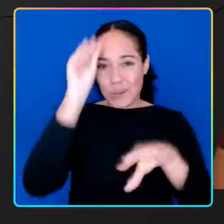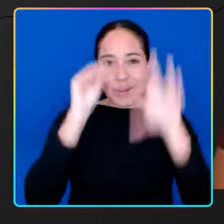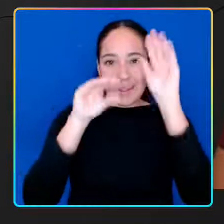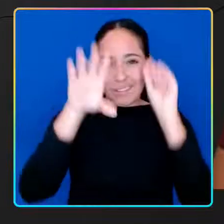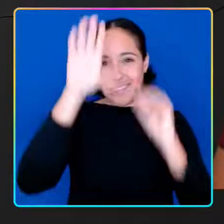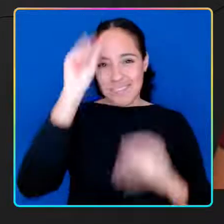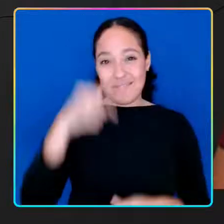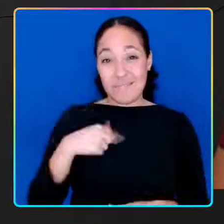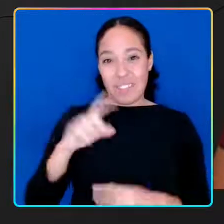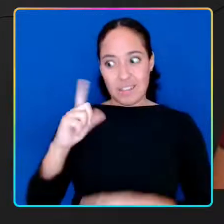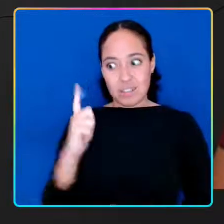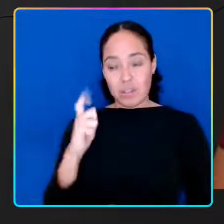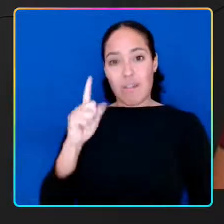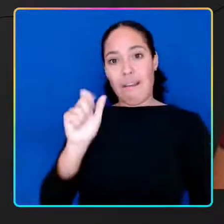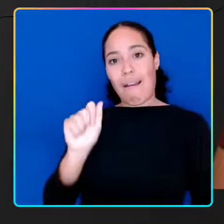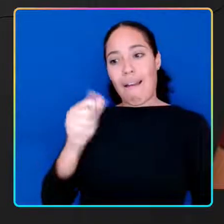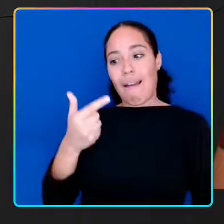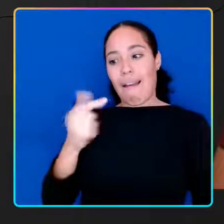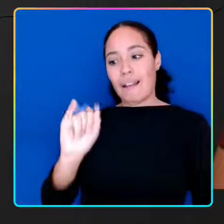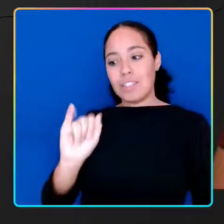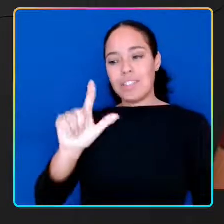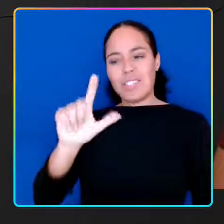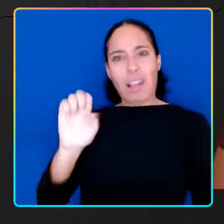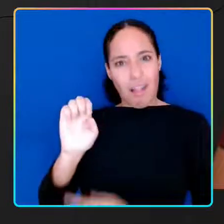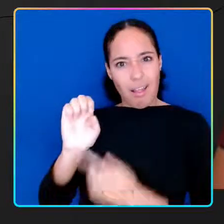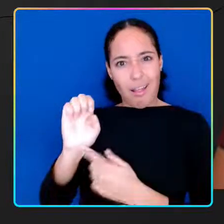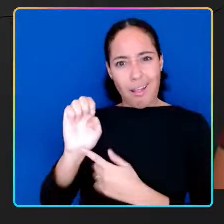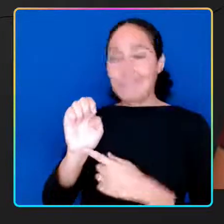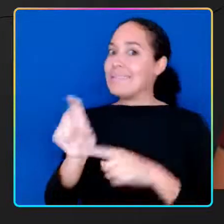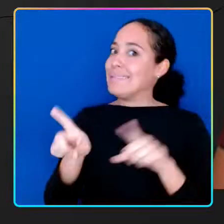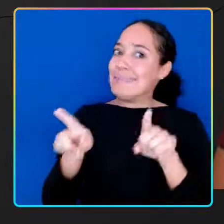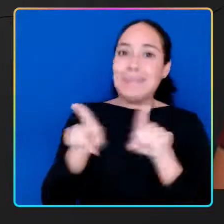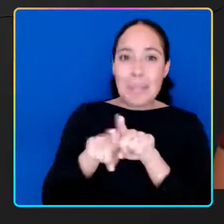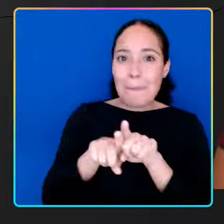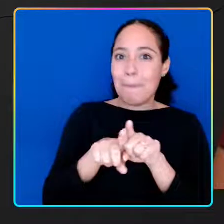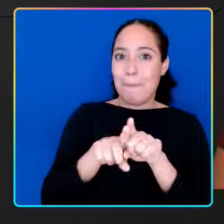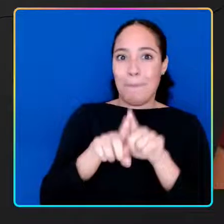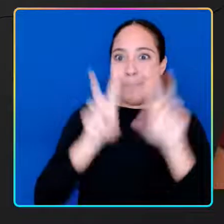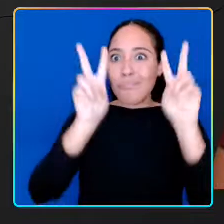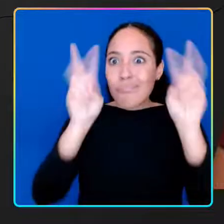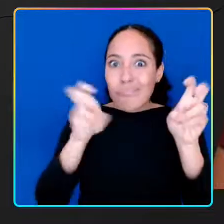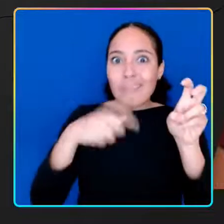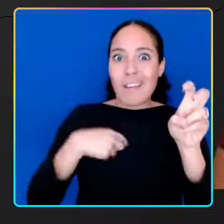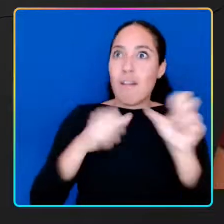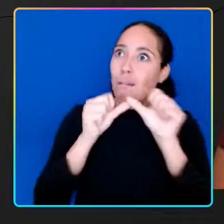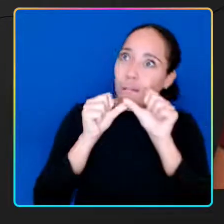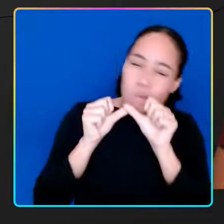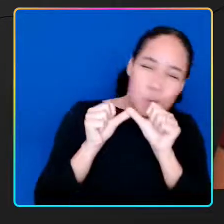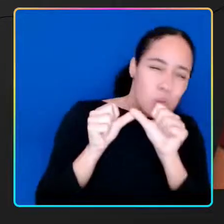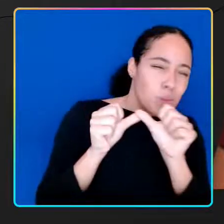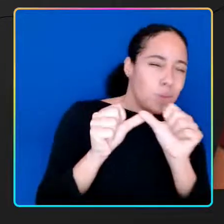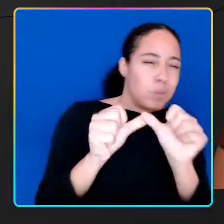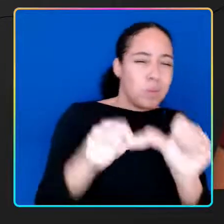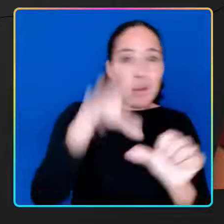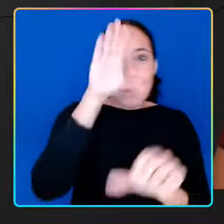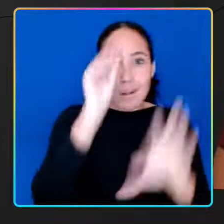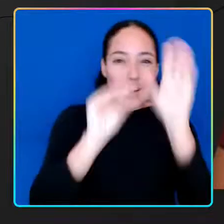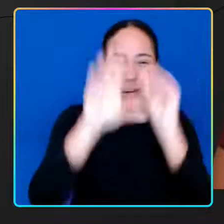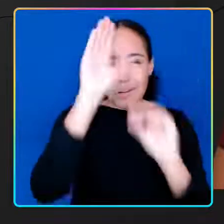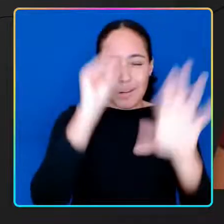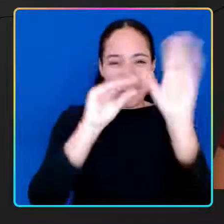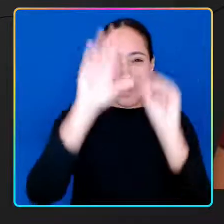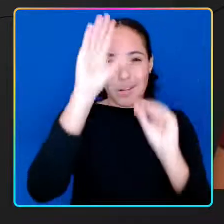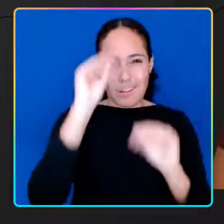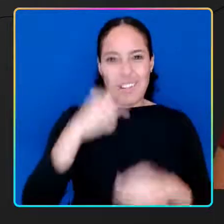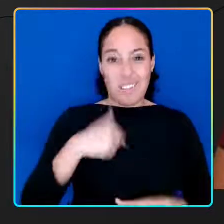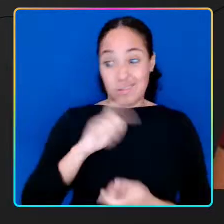And, the agile kind of philosophy is this continuous learning cycle. And I just realized that in order to be adaptable, you have to be continuously learning. And